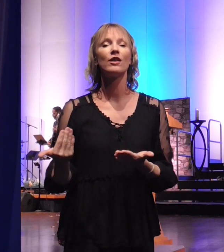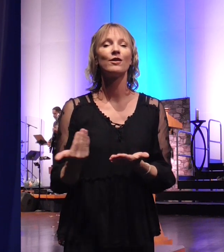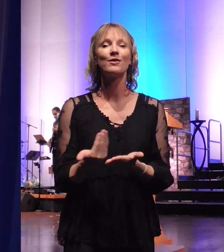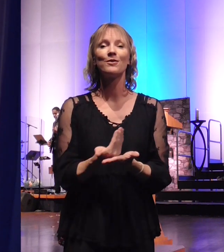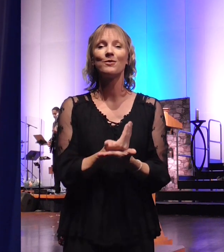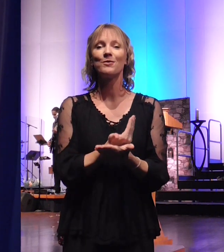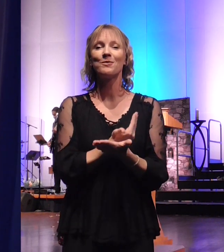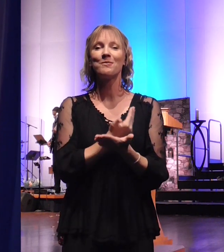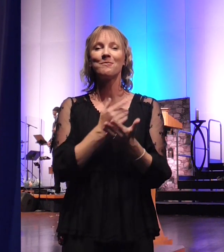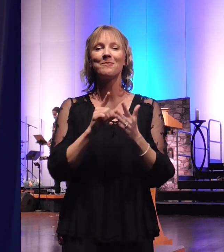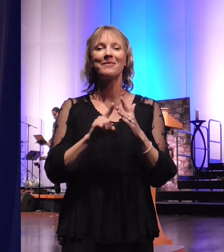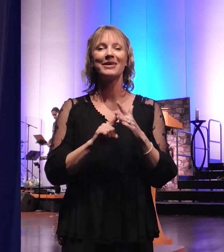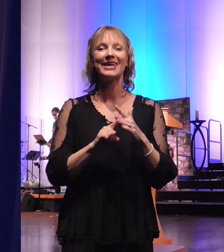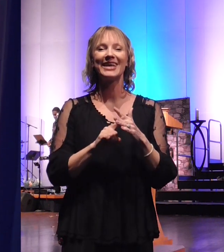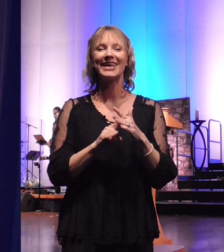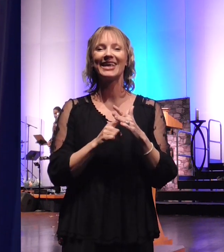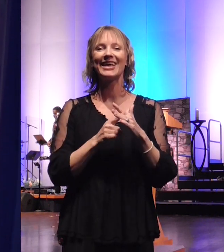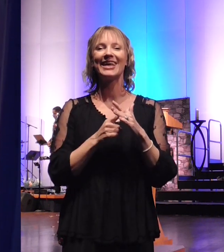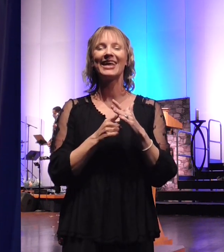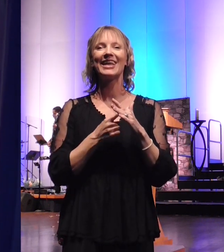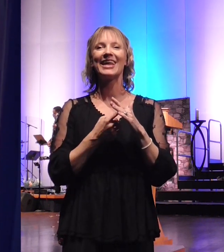to a new